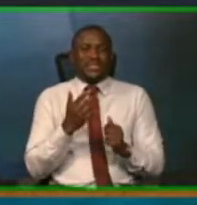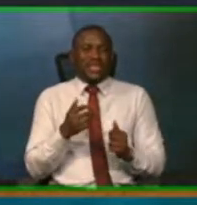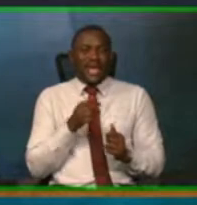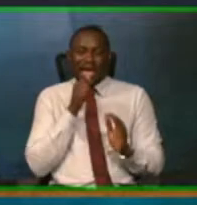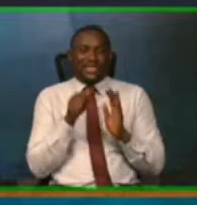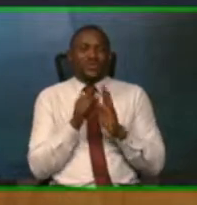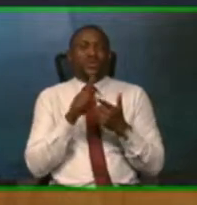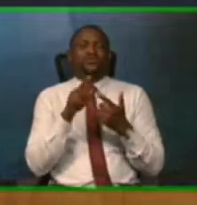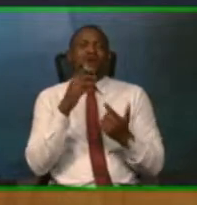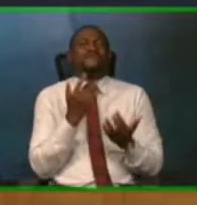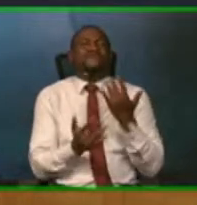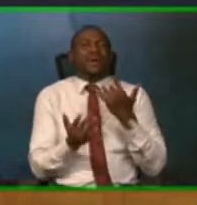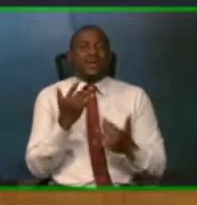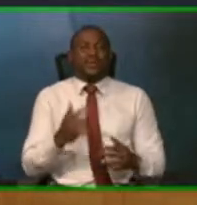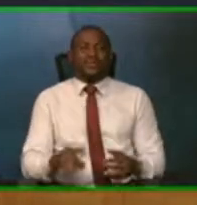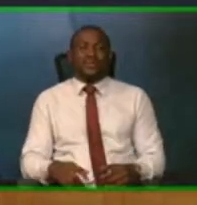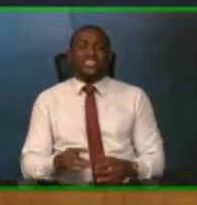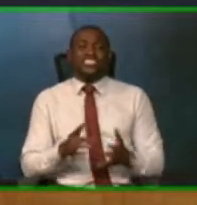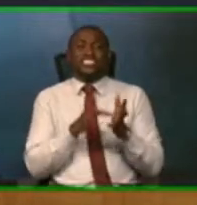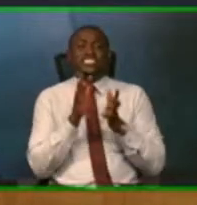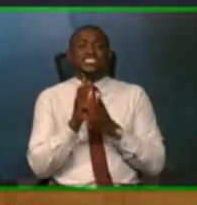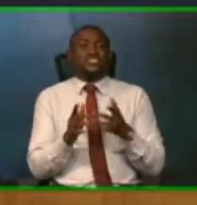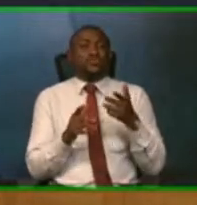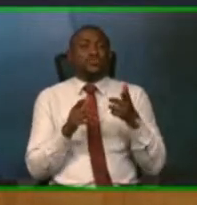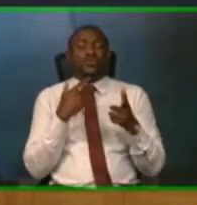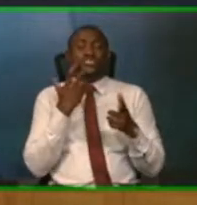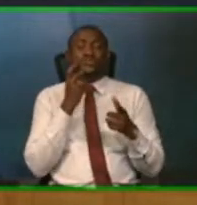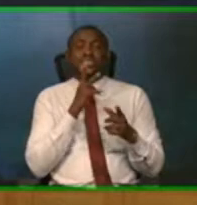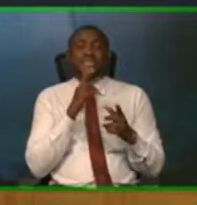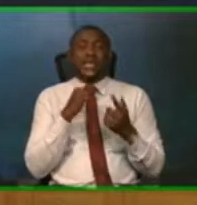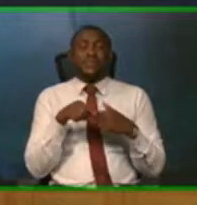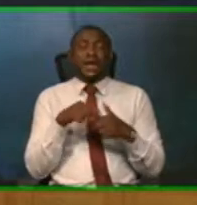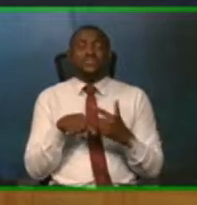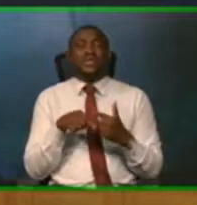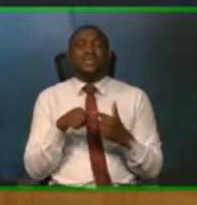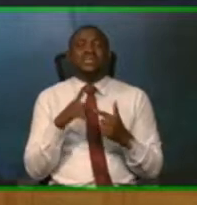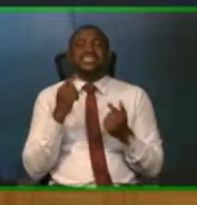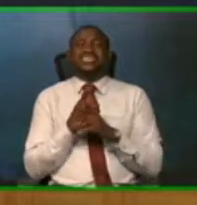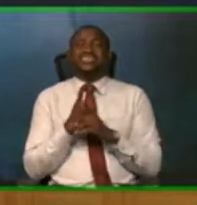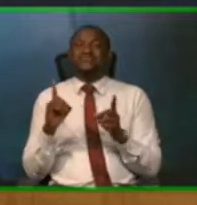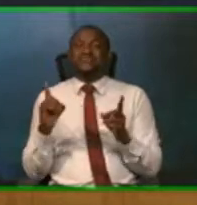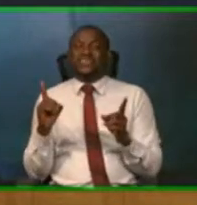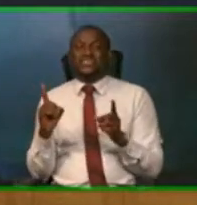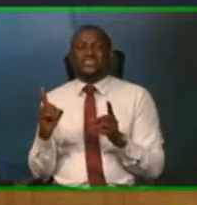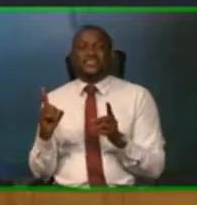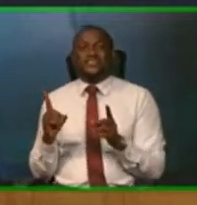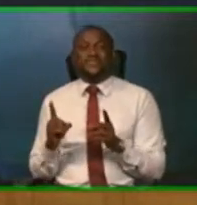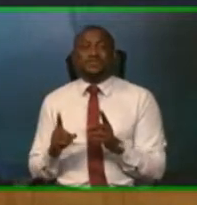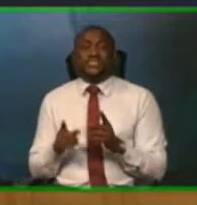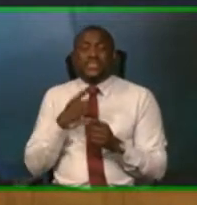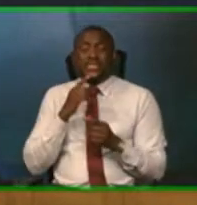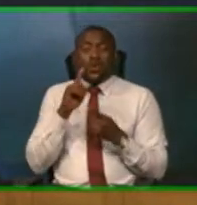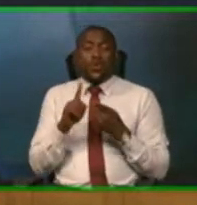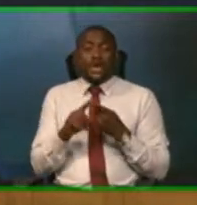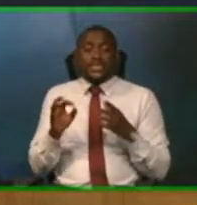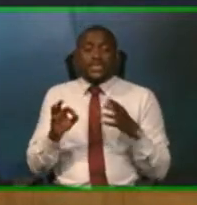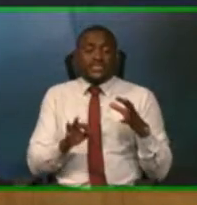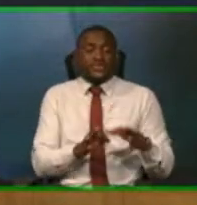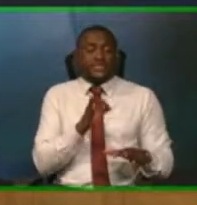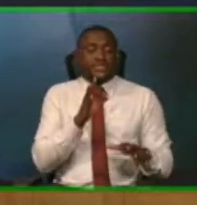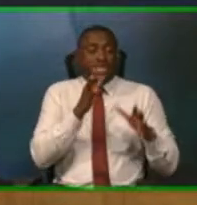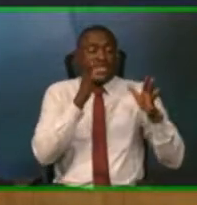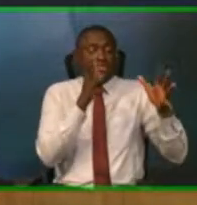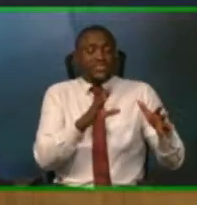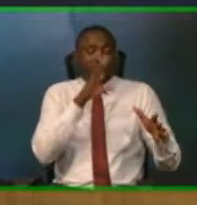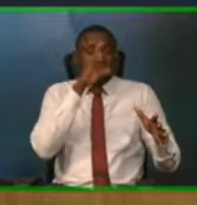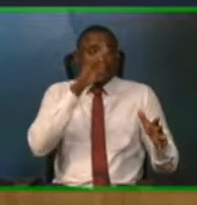fire. In fact, Jesus was speaking about the deliverance. He said when a spirit leaves a man,